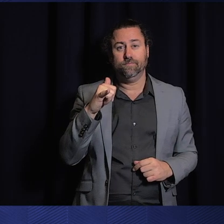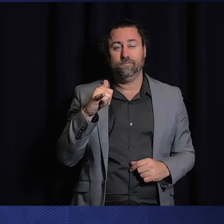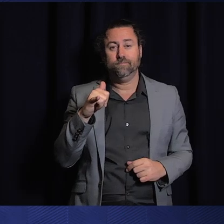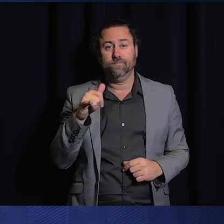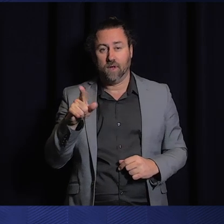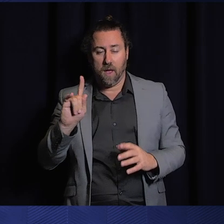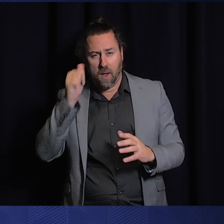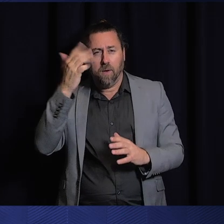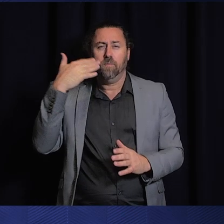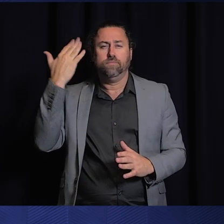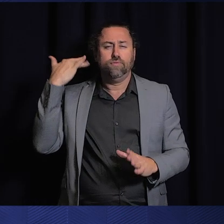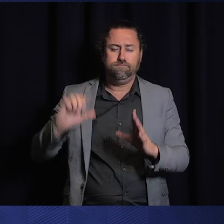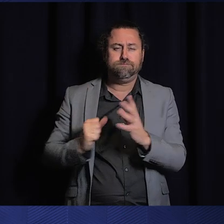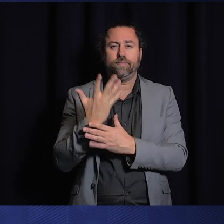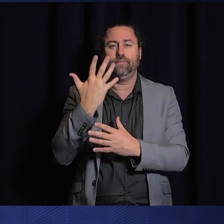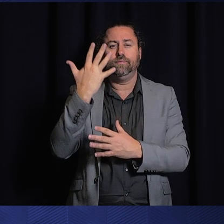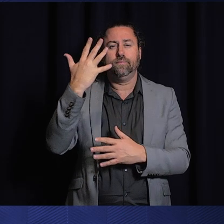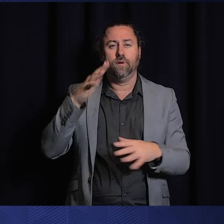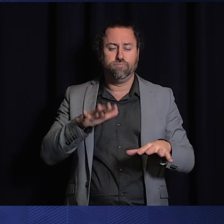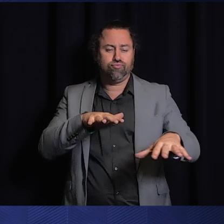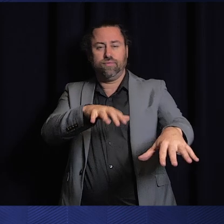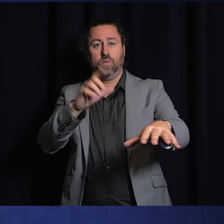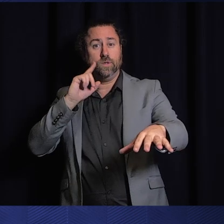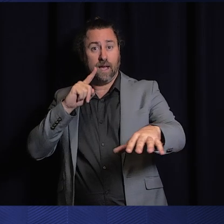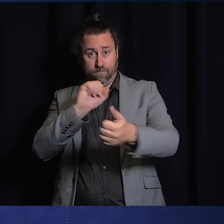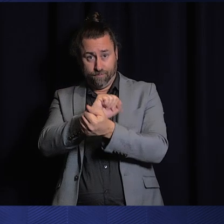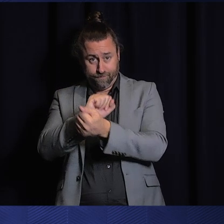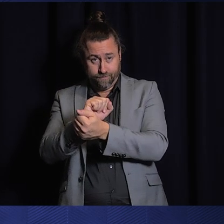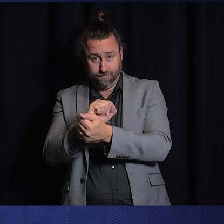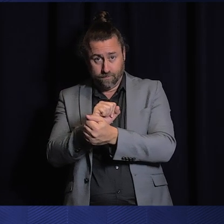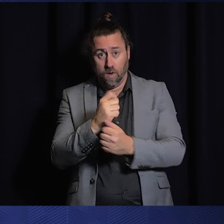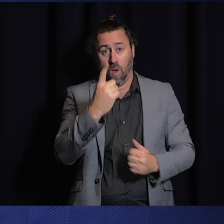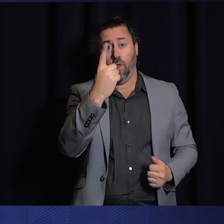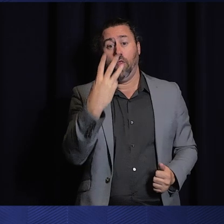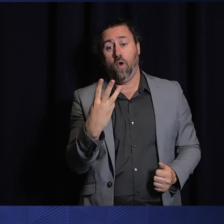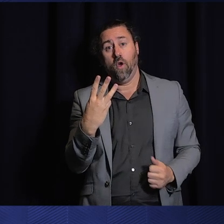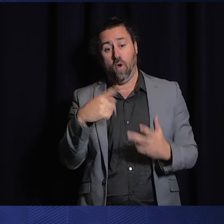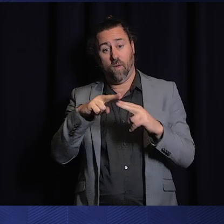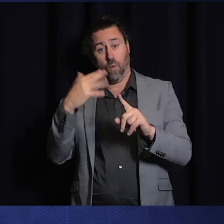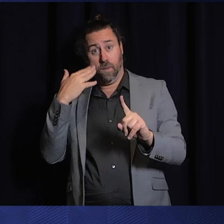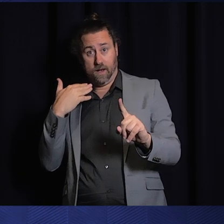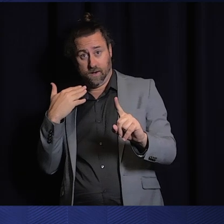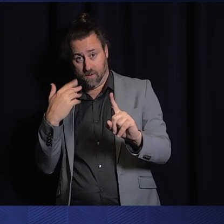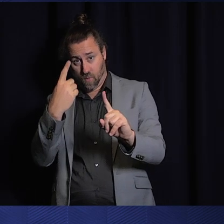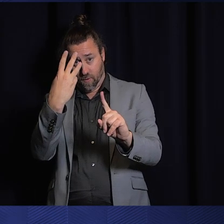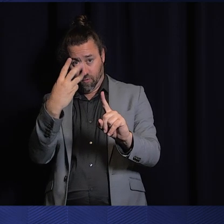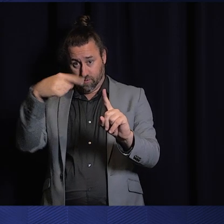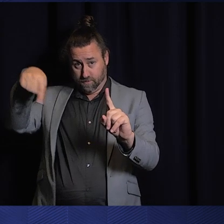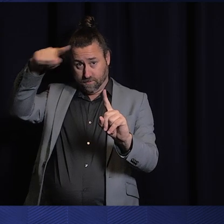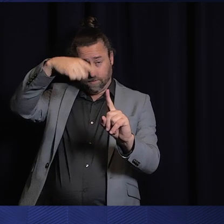volcanic eruption, 1 in 3 women became unemployed as a result of their